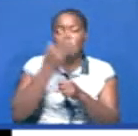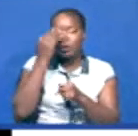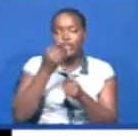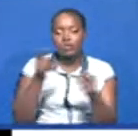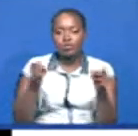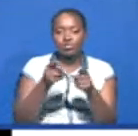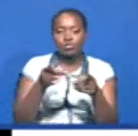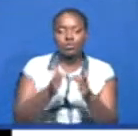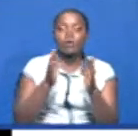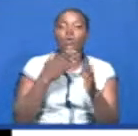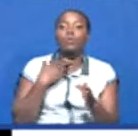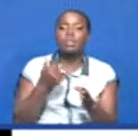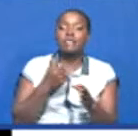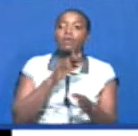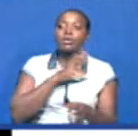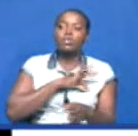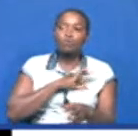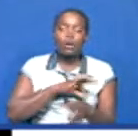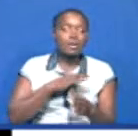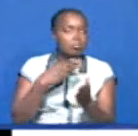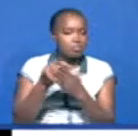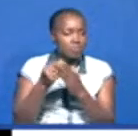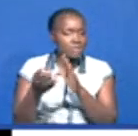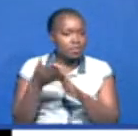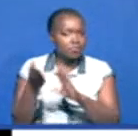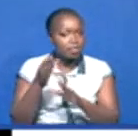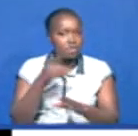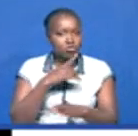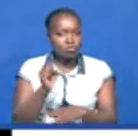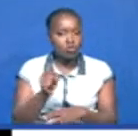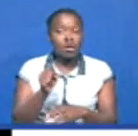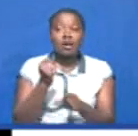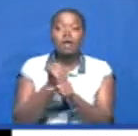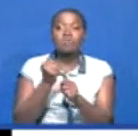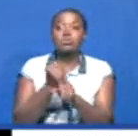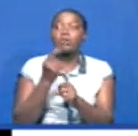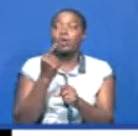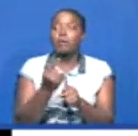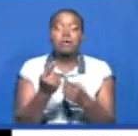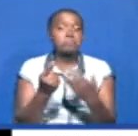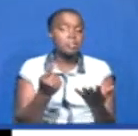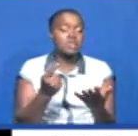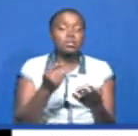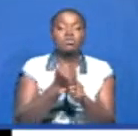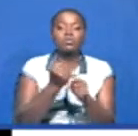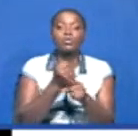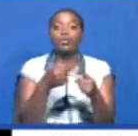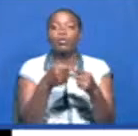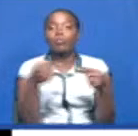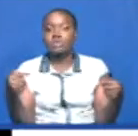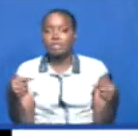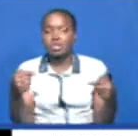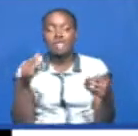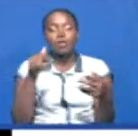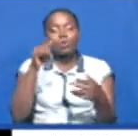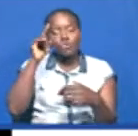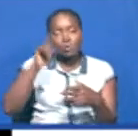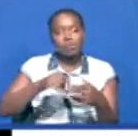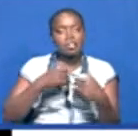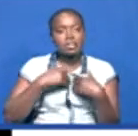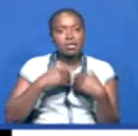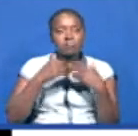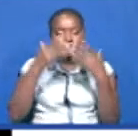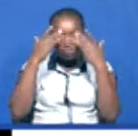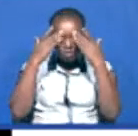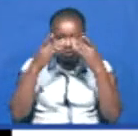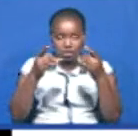want to earn a quick shilling. And therefore, as we do one thing, they do the other thing. And that's why we must have the resolve to be